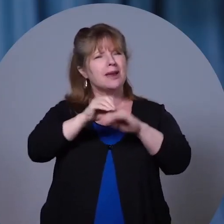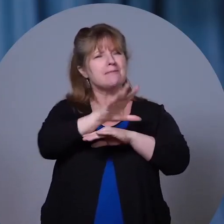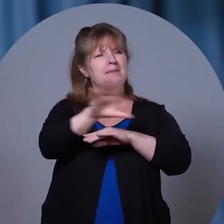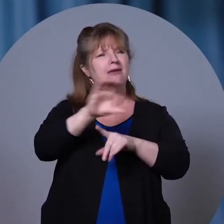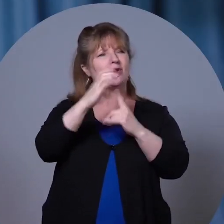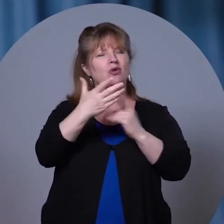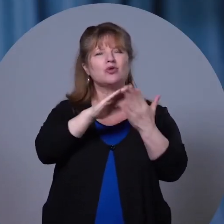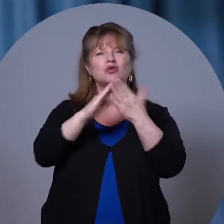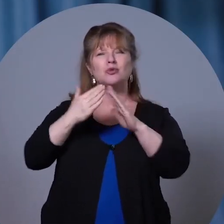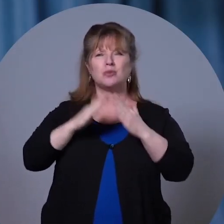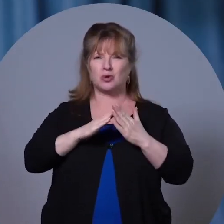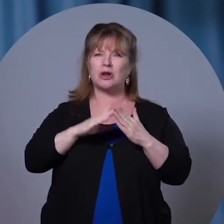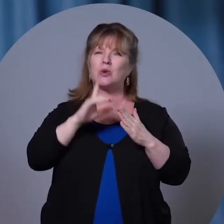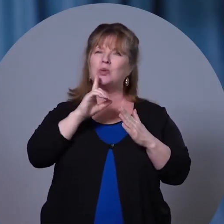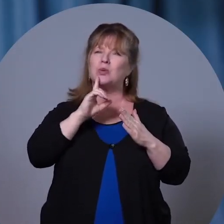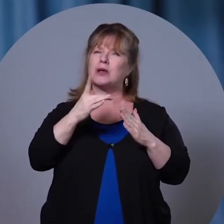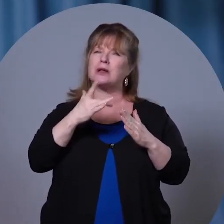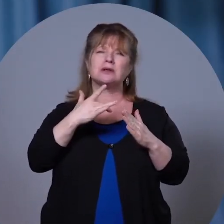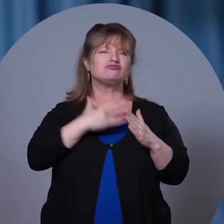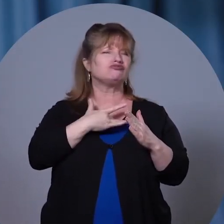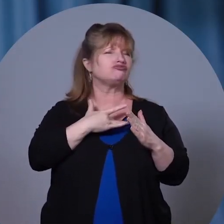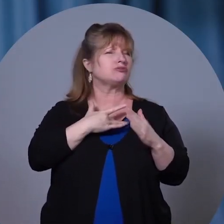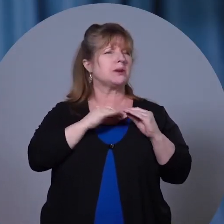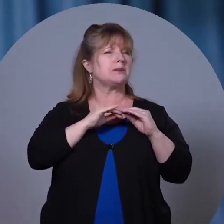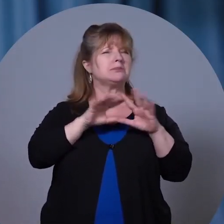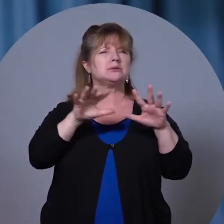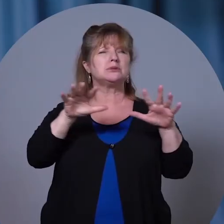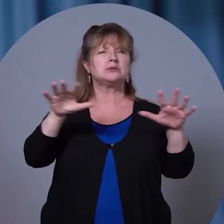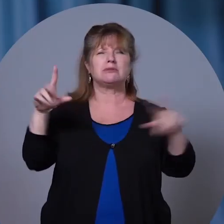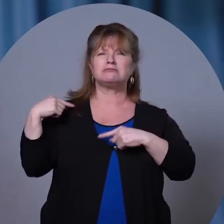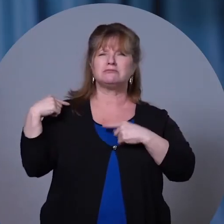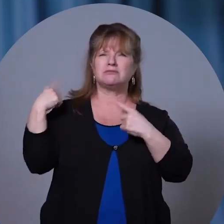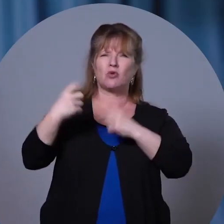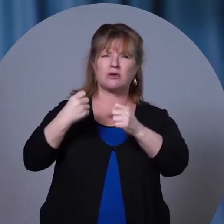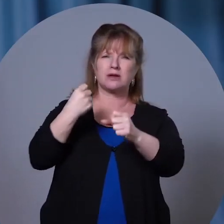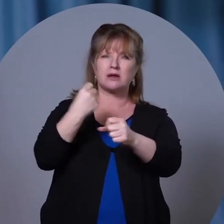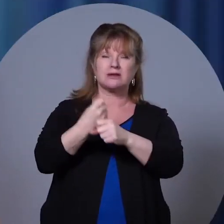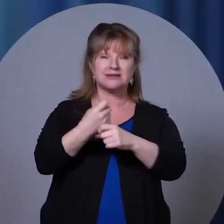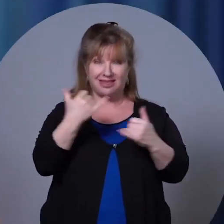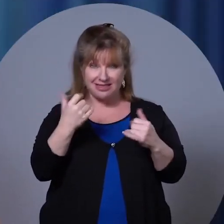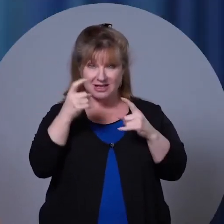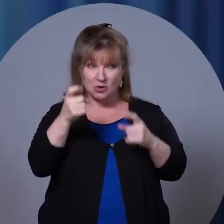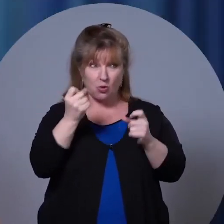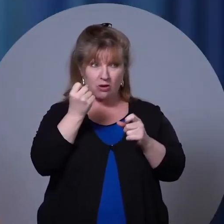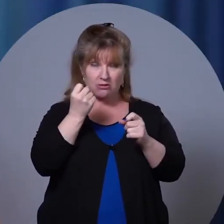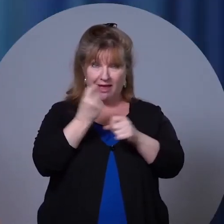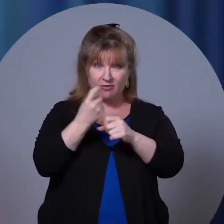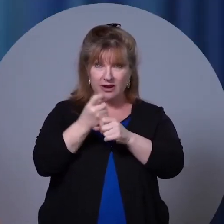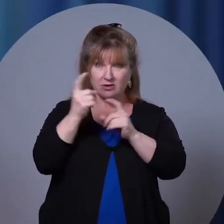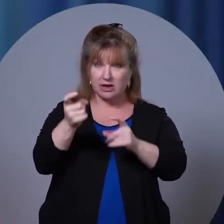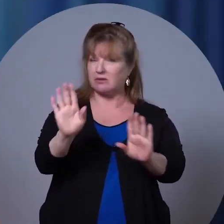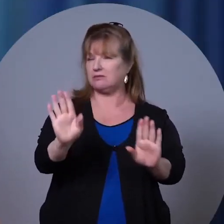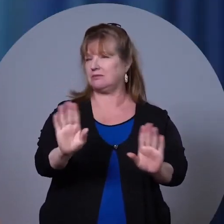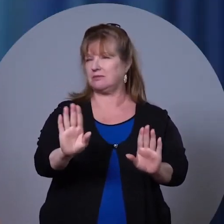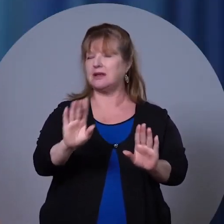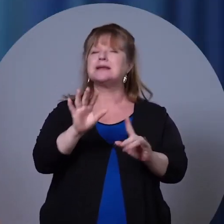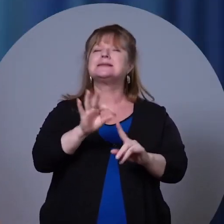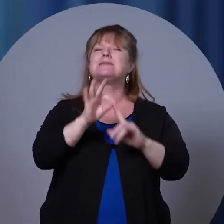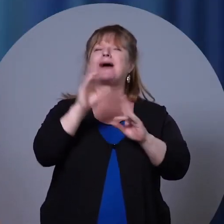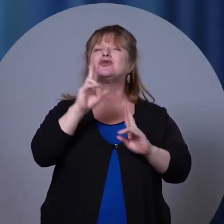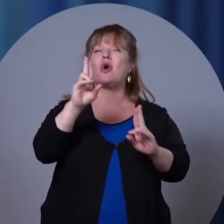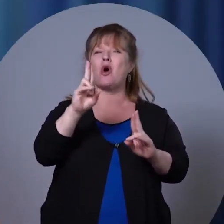large organizations, and creative businesses. The applications are very simple and should only take you 15 to 30 minutes,